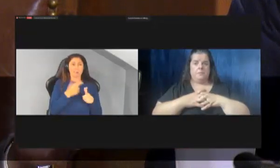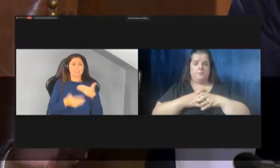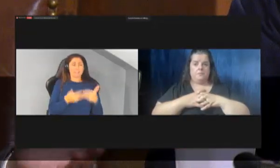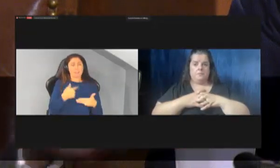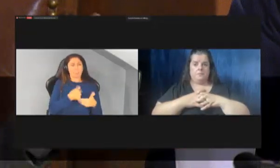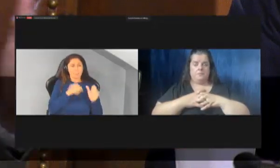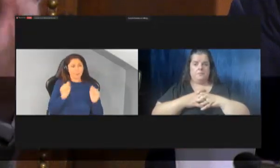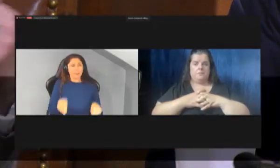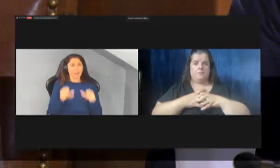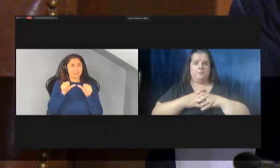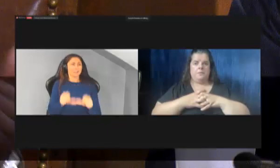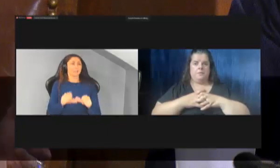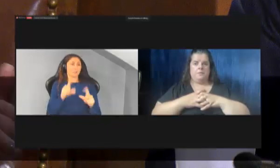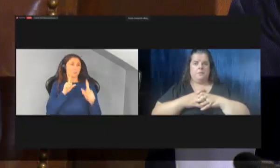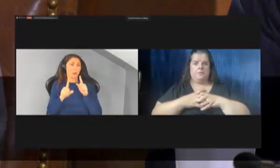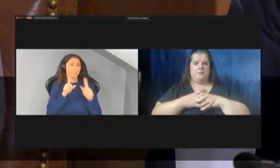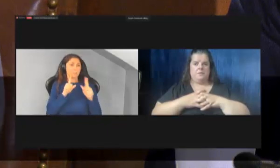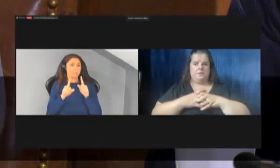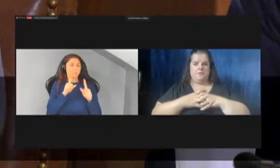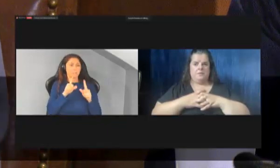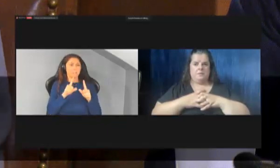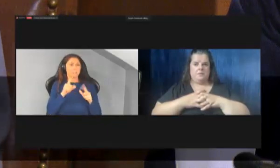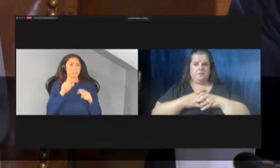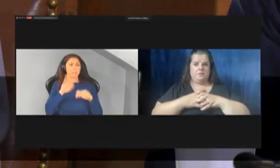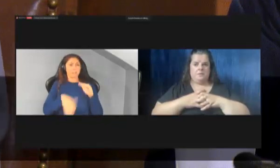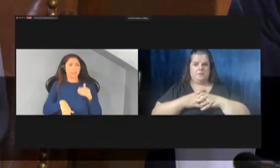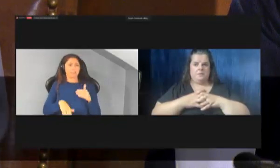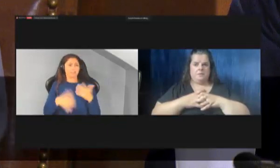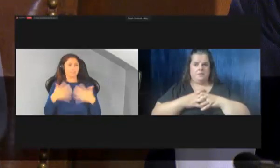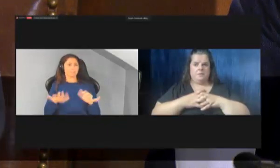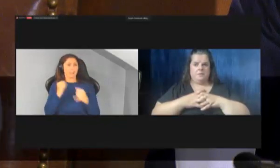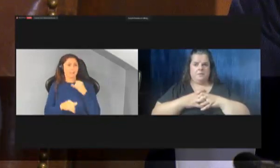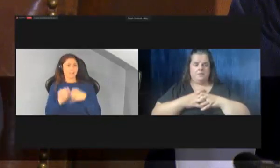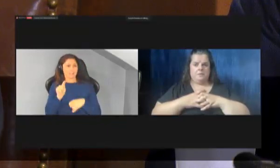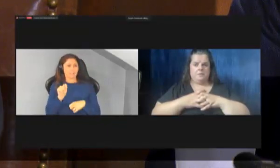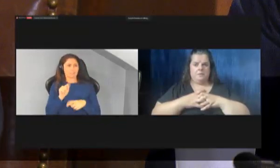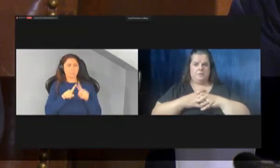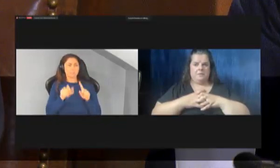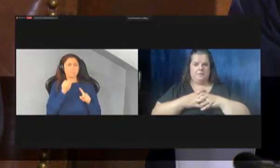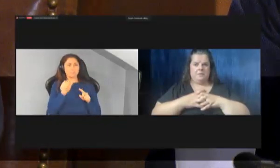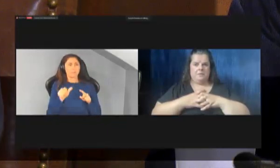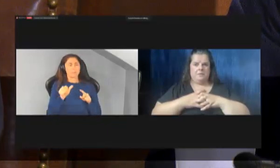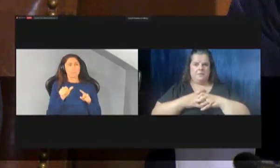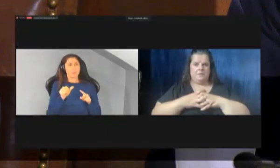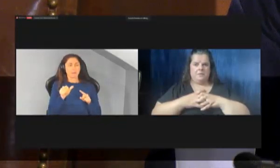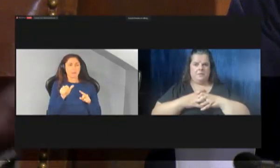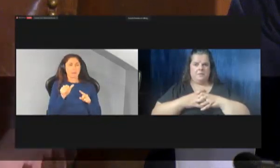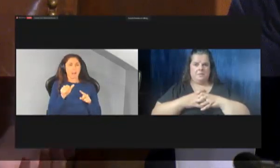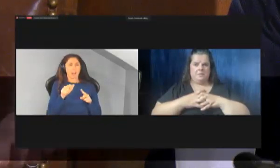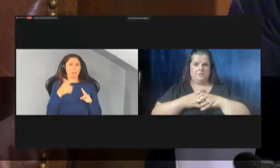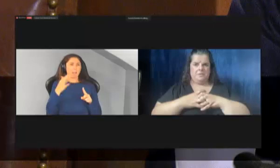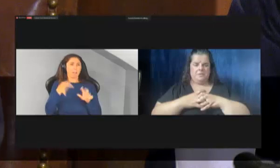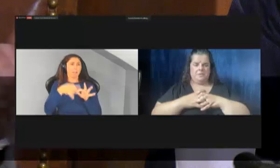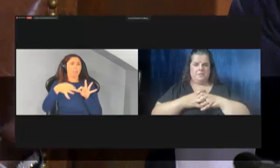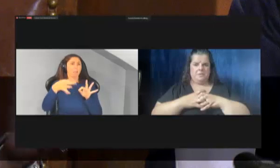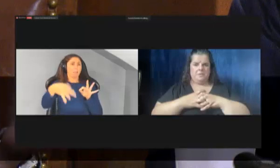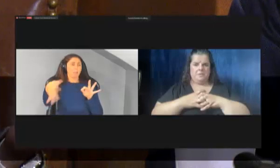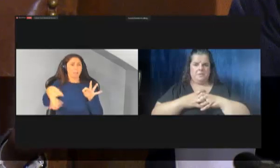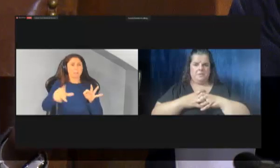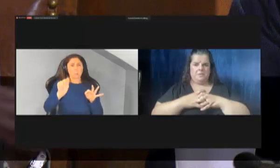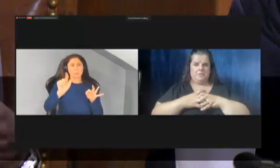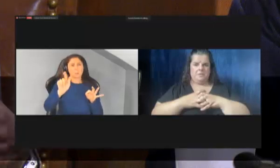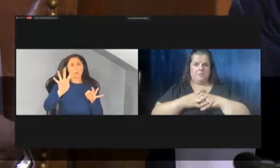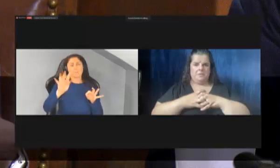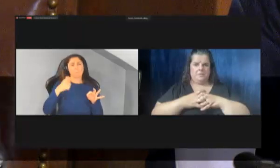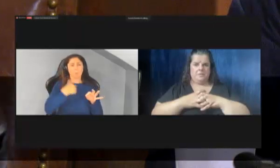continue the conversation rather than ending it, but not kicking the can further down the road, so that in 2024 we're just back